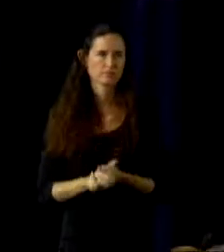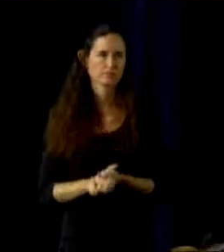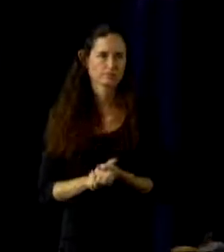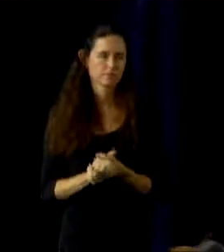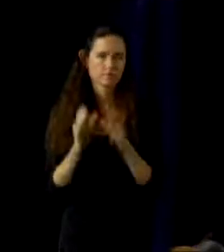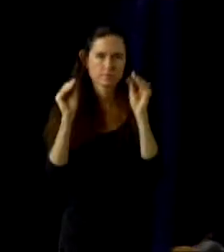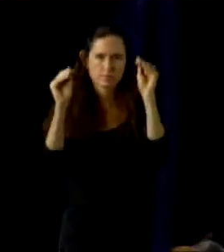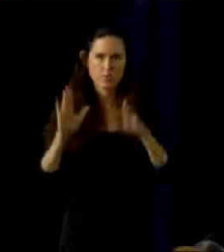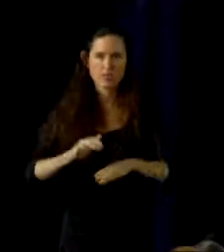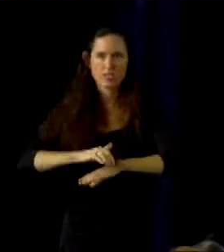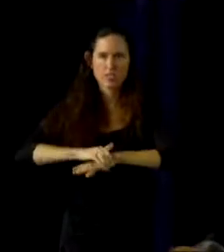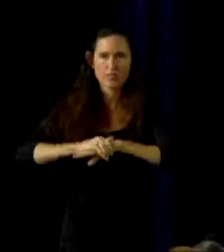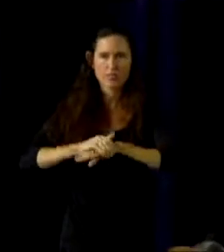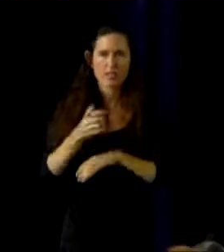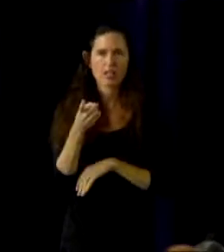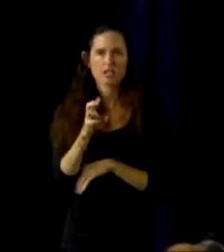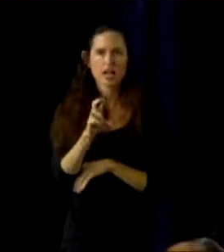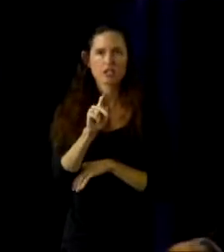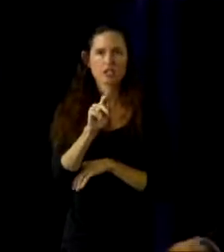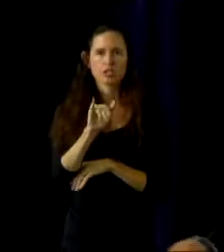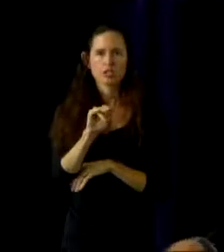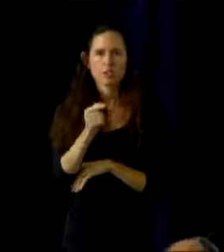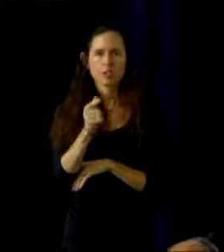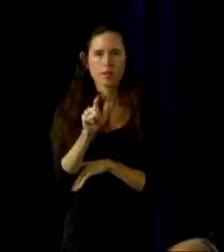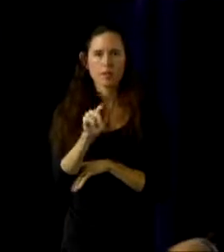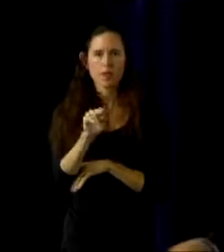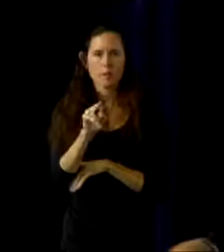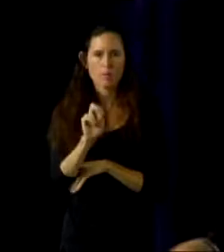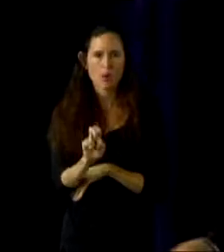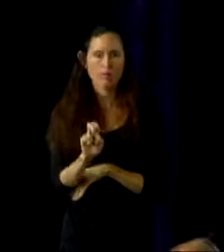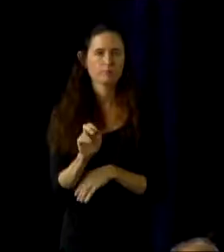A professor of English, Dr. Tim Gilmore.